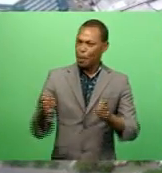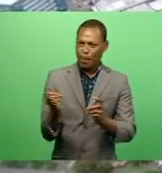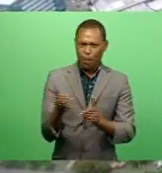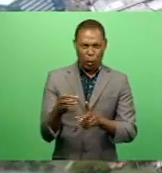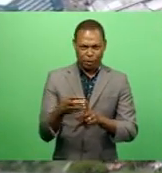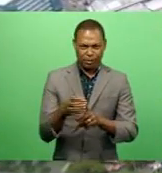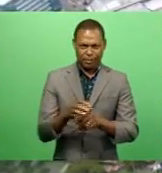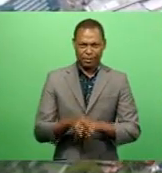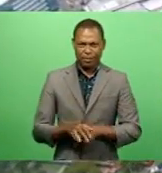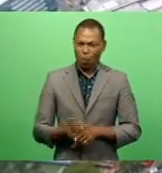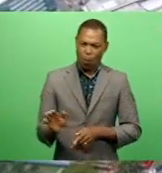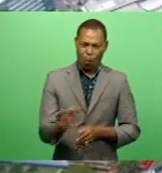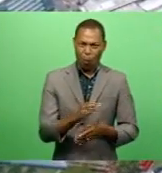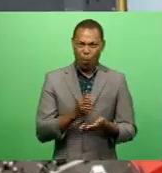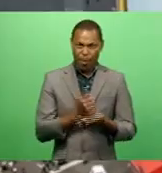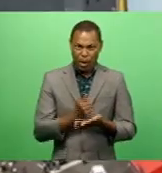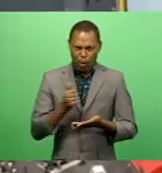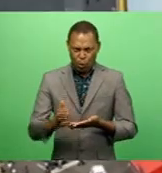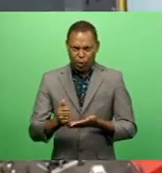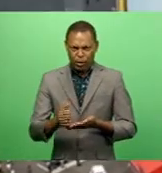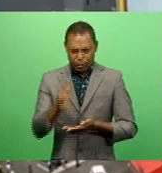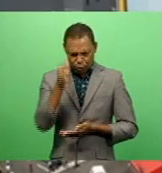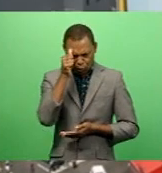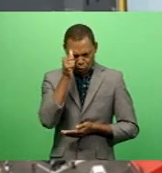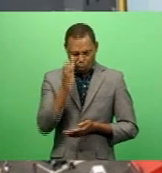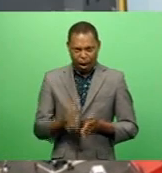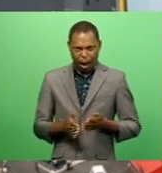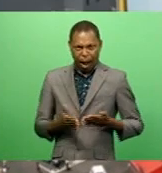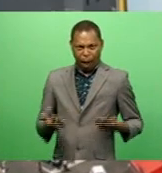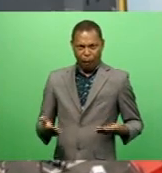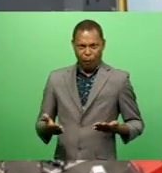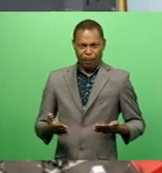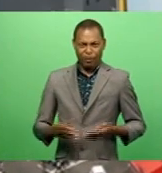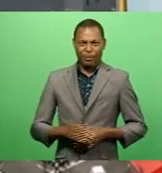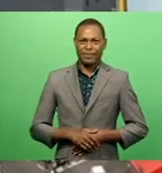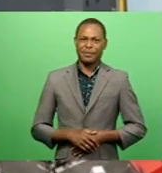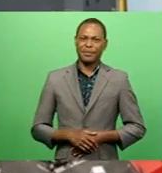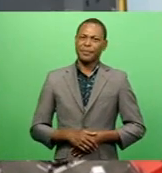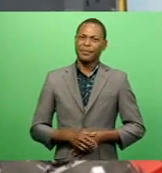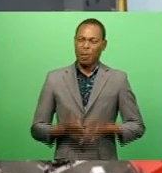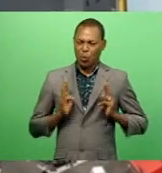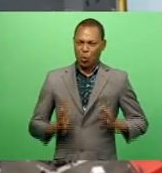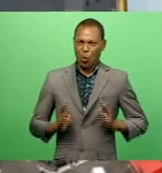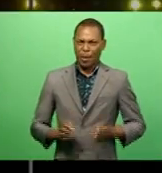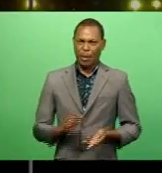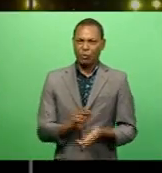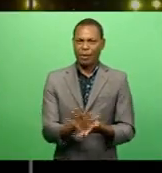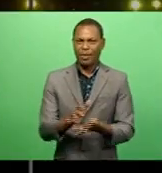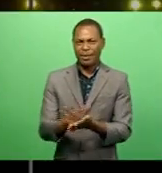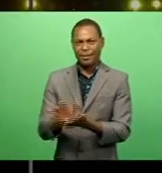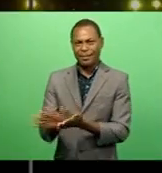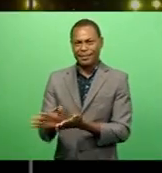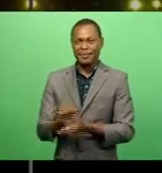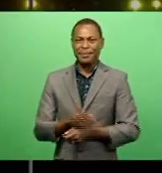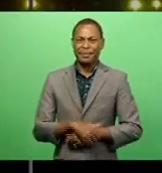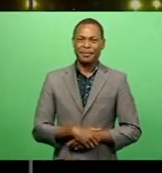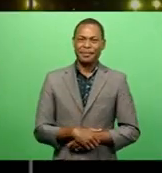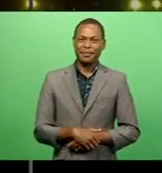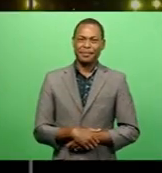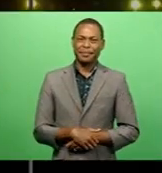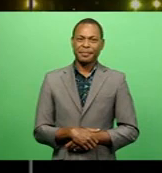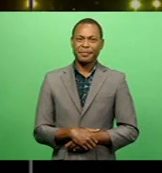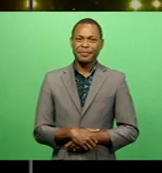authorities identify possible cases of human trafficking. Felipe Naikaso, FBC News. Rear